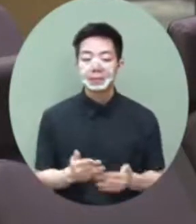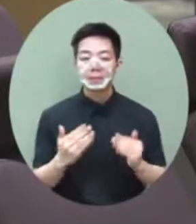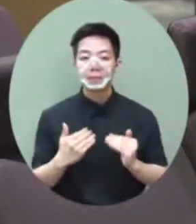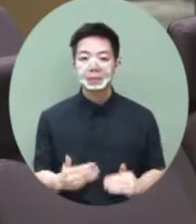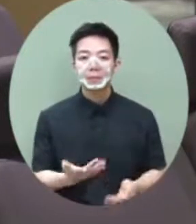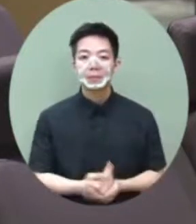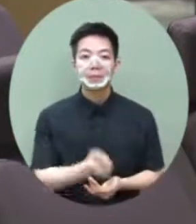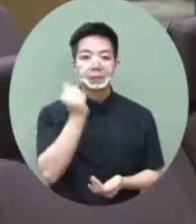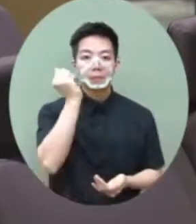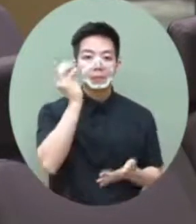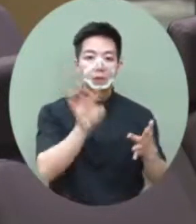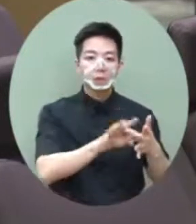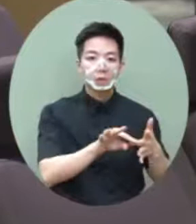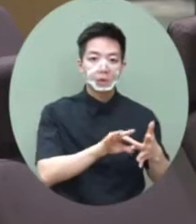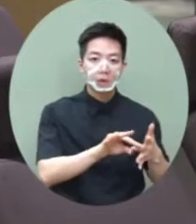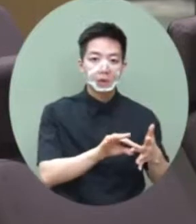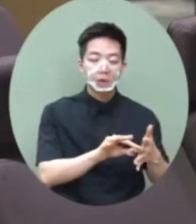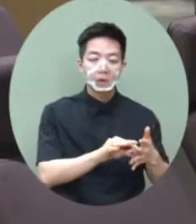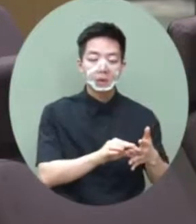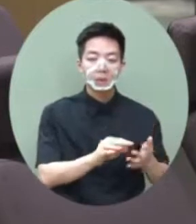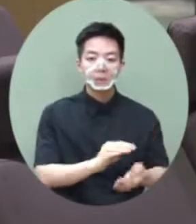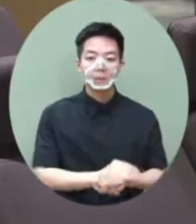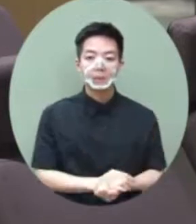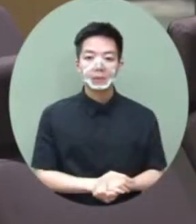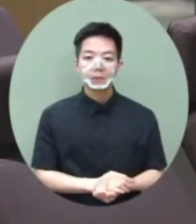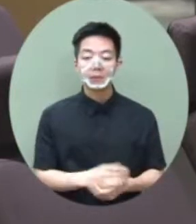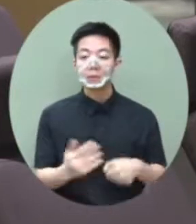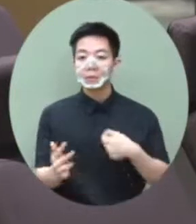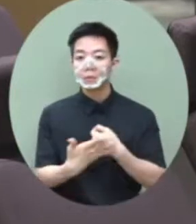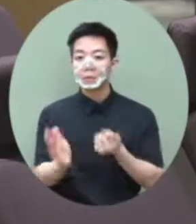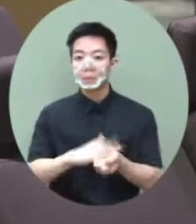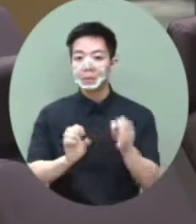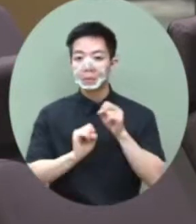the guidelines are. Dr. Chuang?